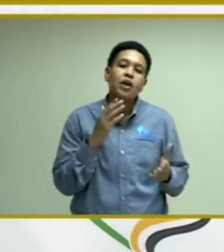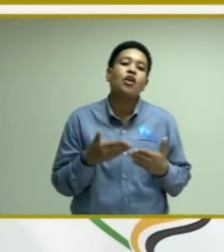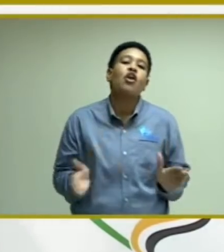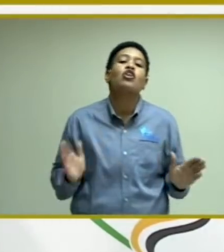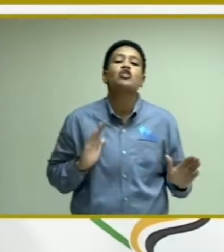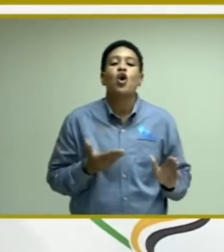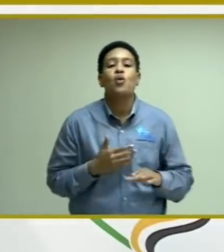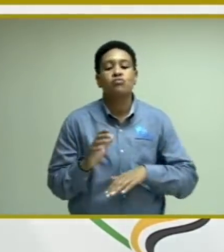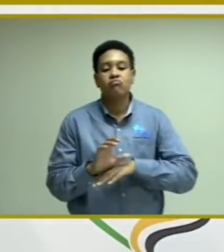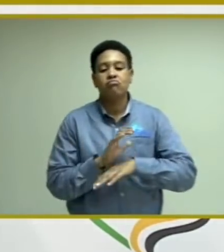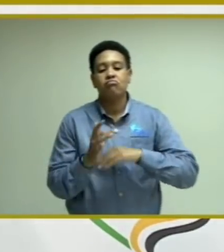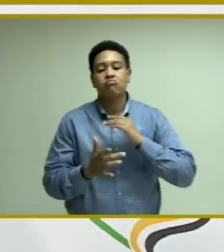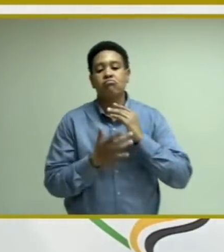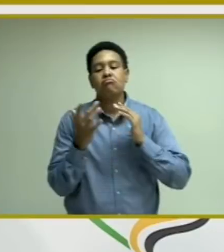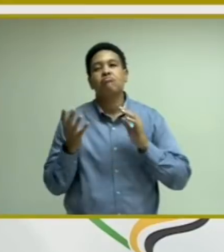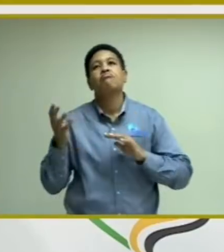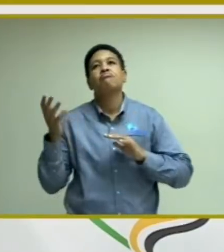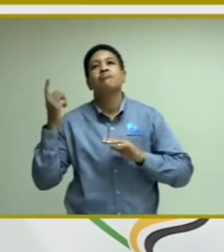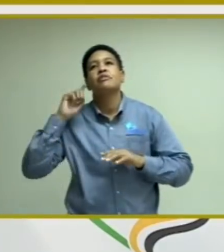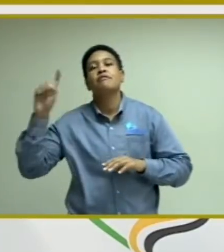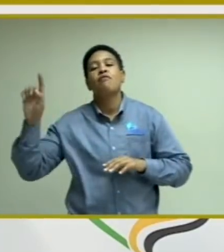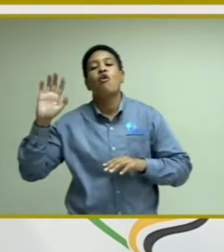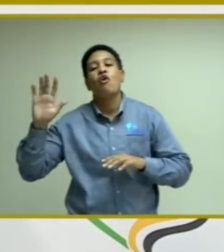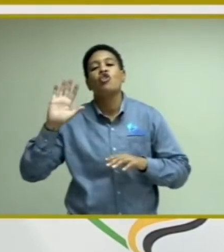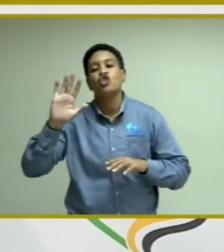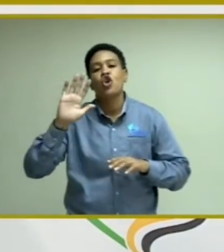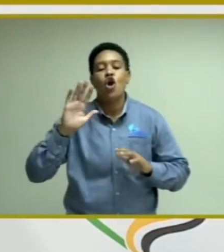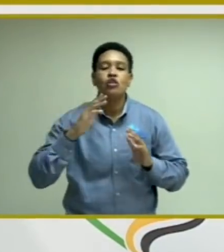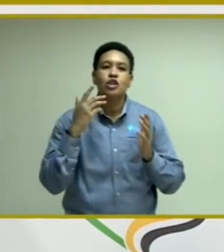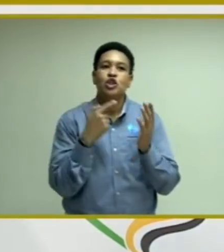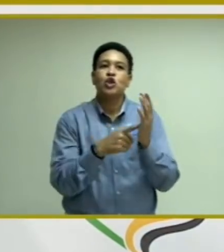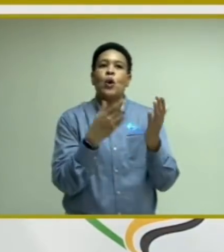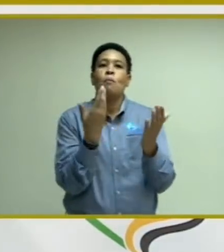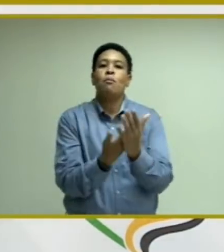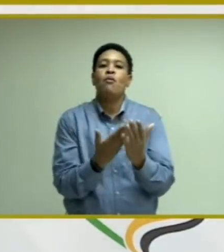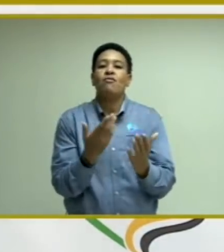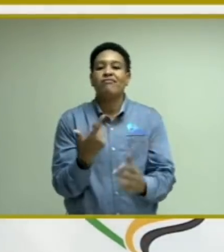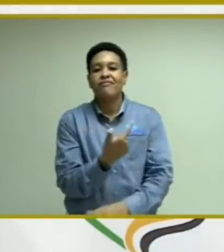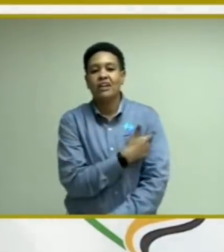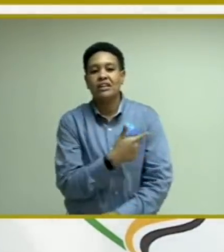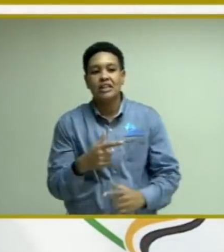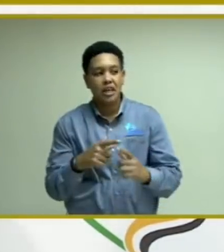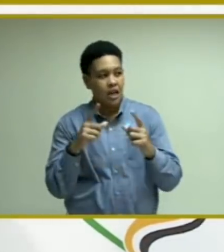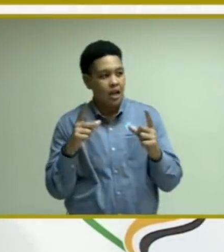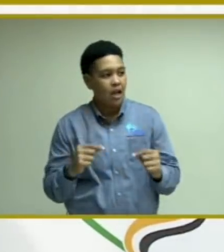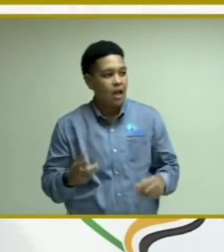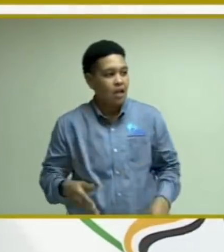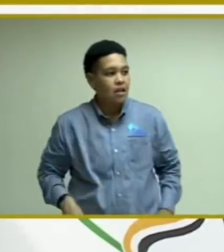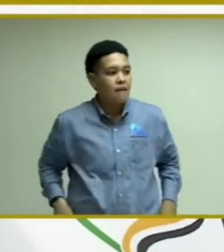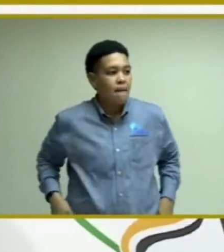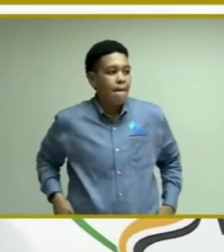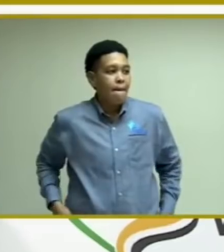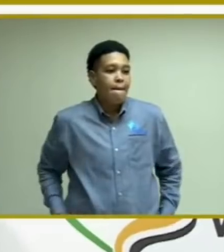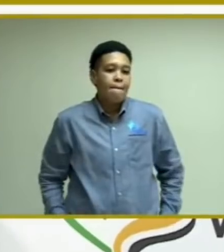our platform for the electronic vaccination card.